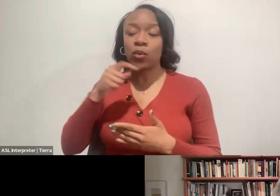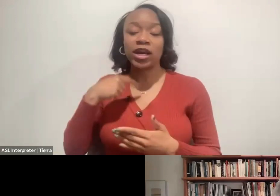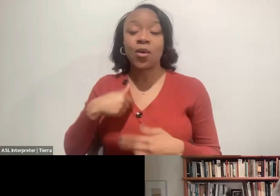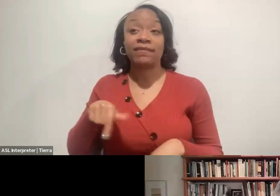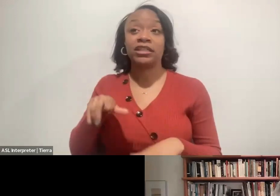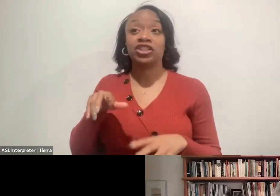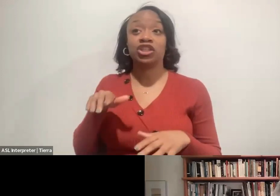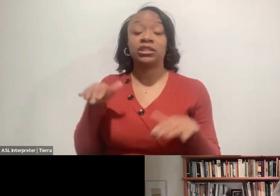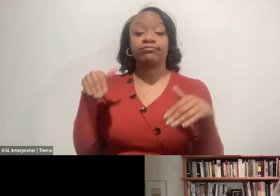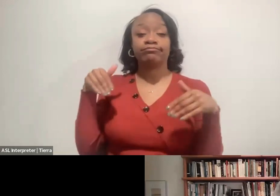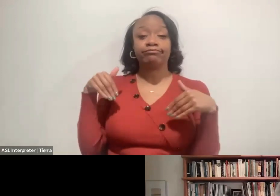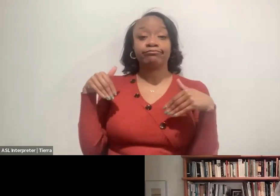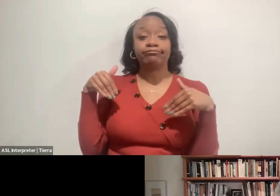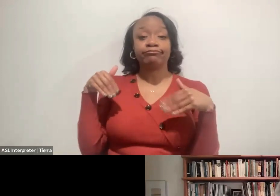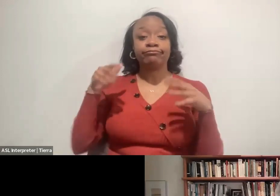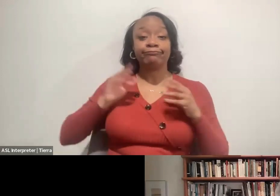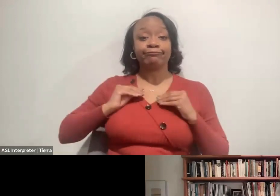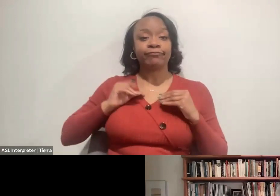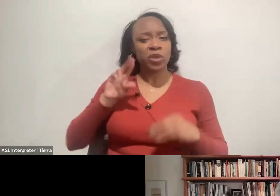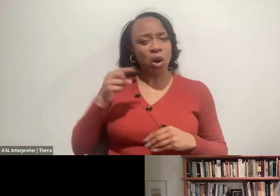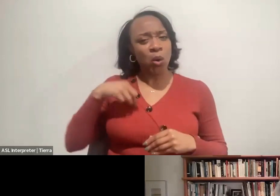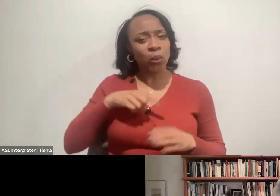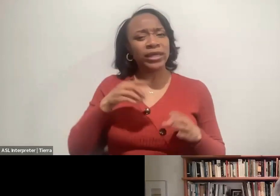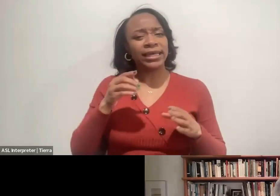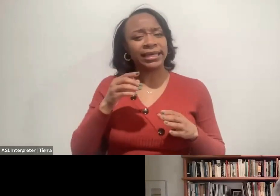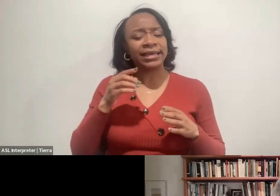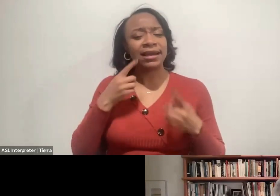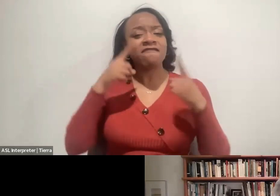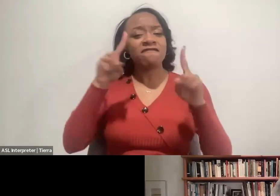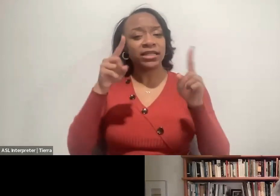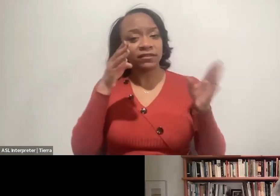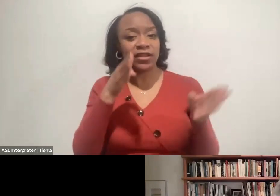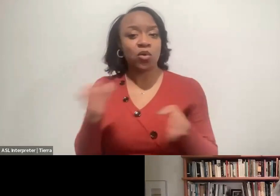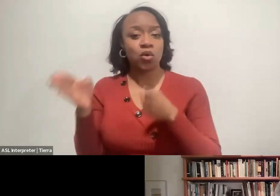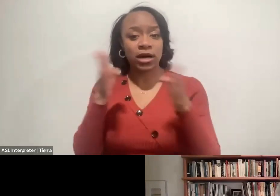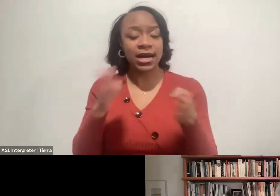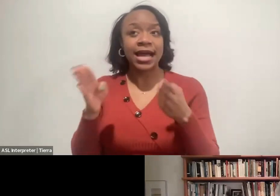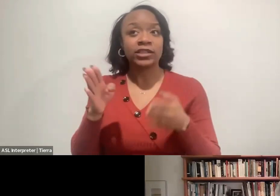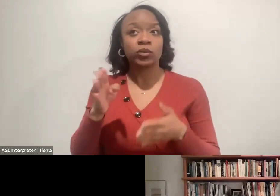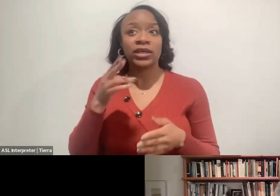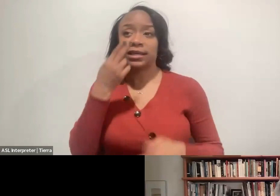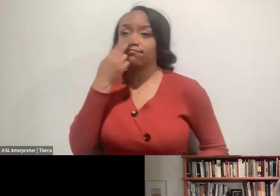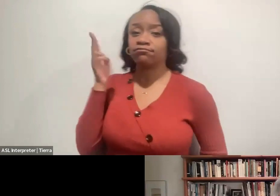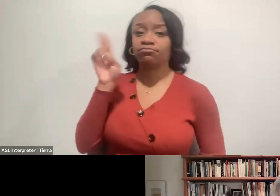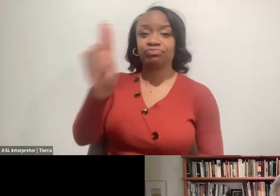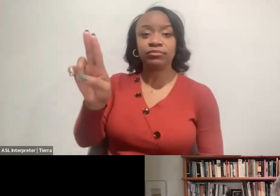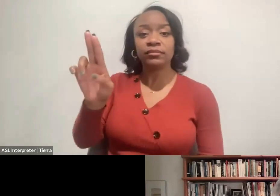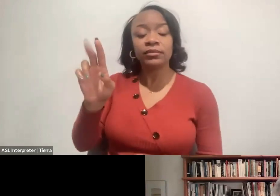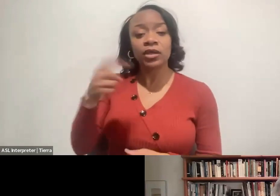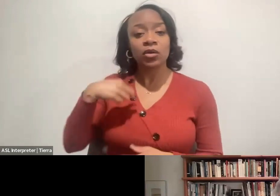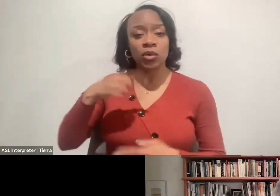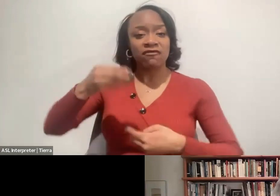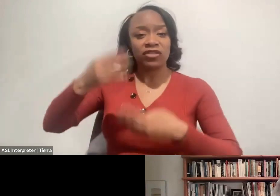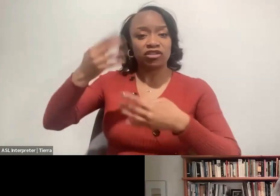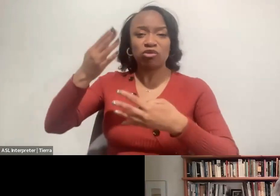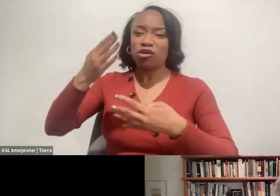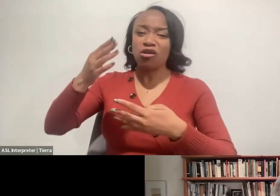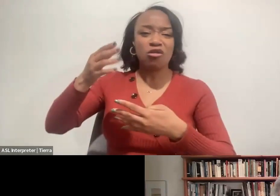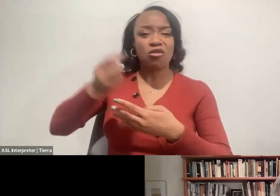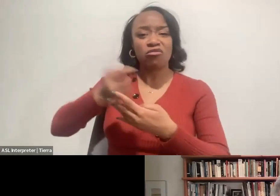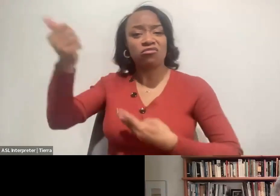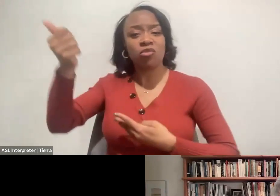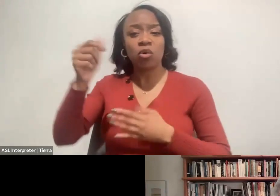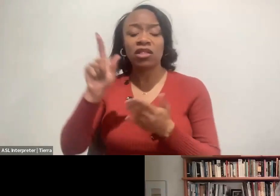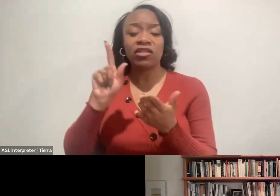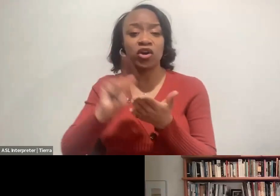and take it. We can organize effectively. We can talk back to our TV sets or our scroll or our